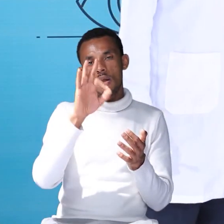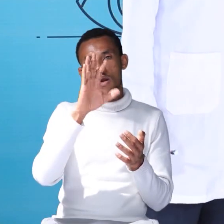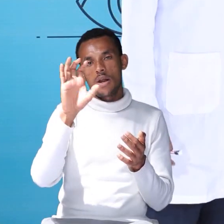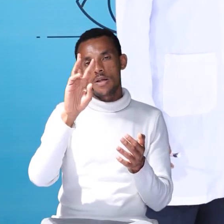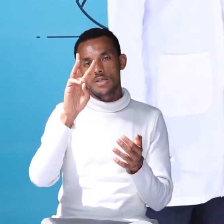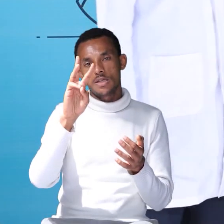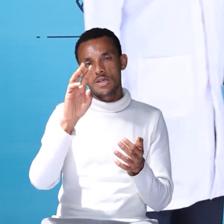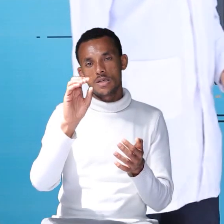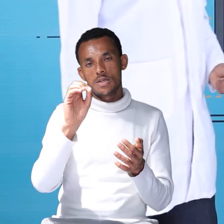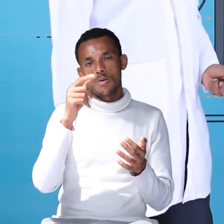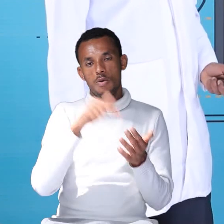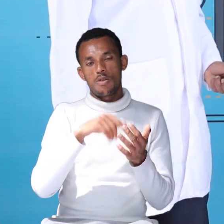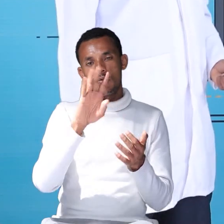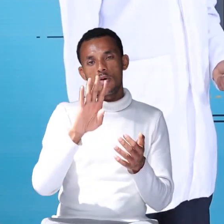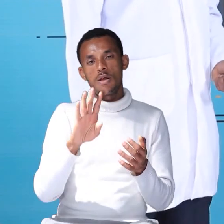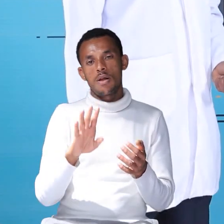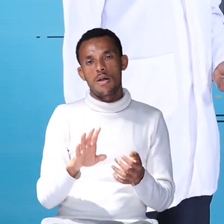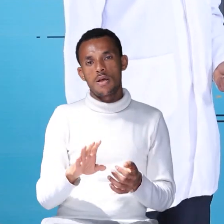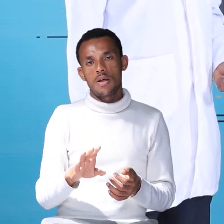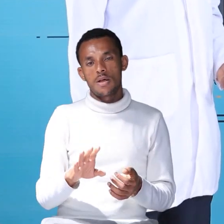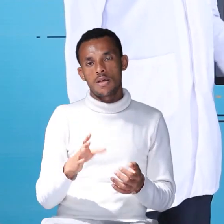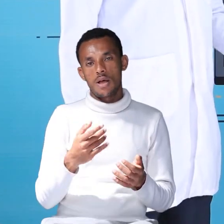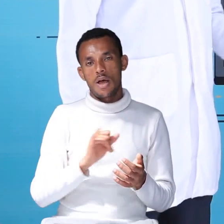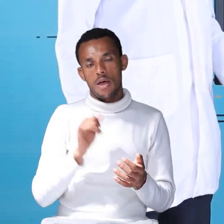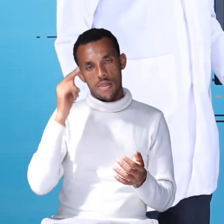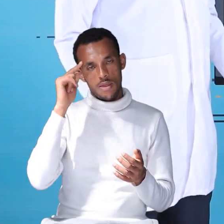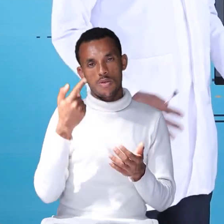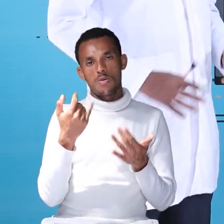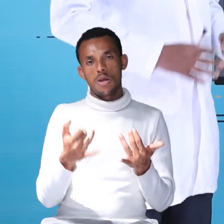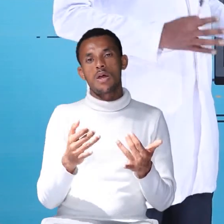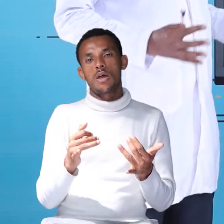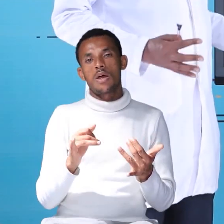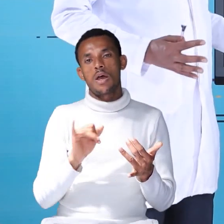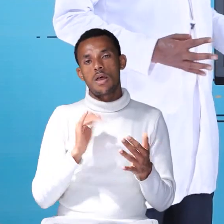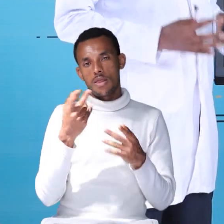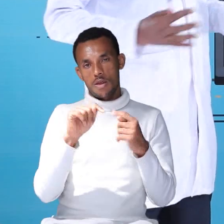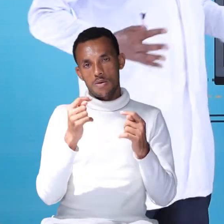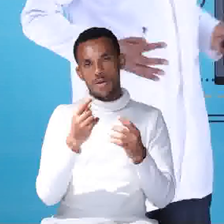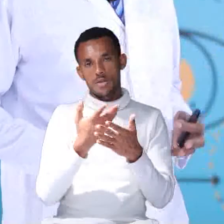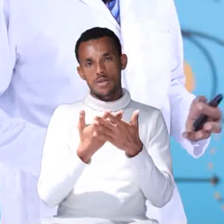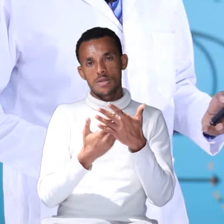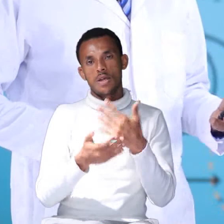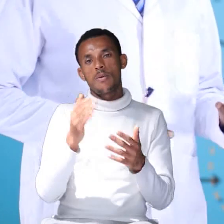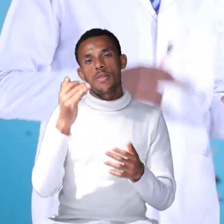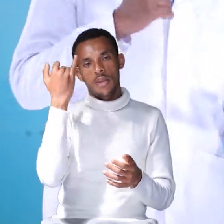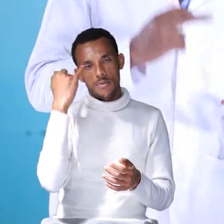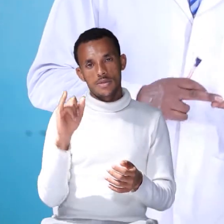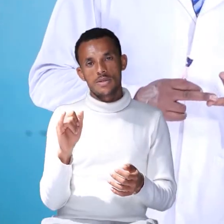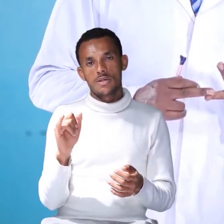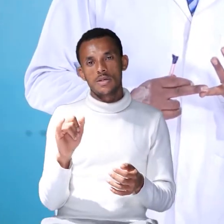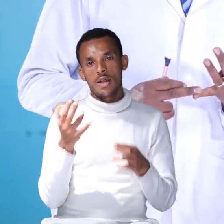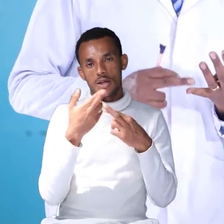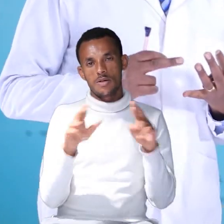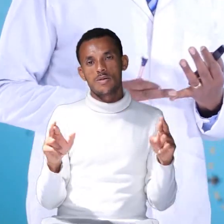birr 2960.48 it will be. So I think today I have tried to discuss about